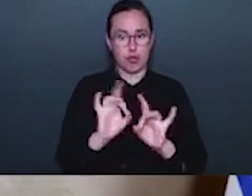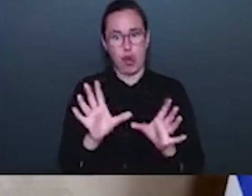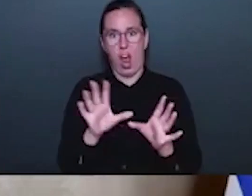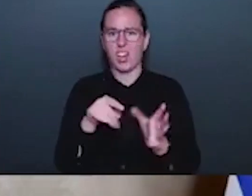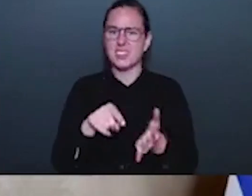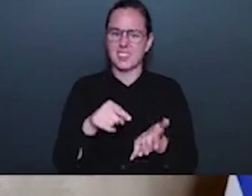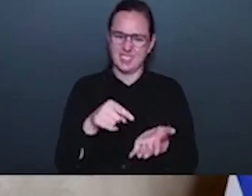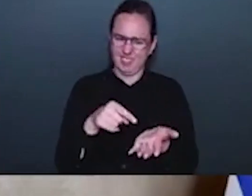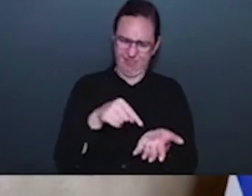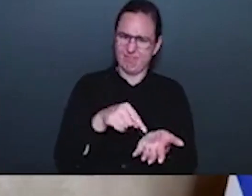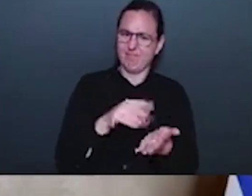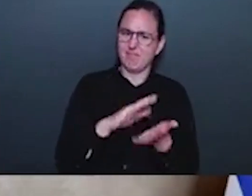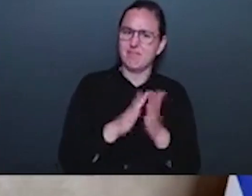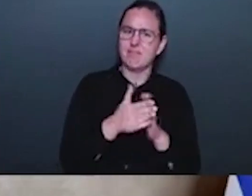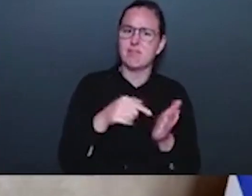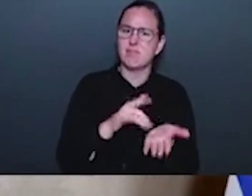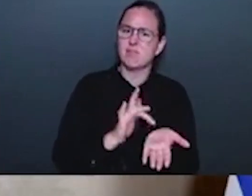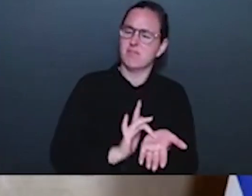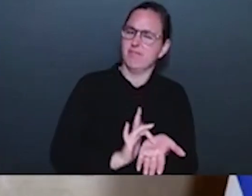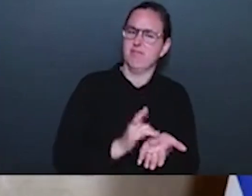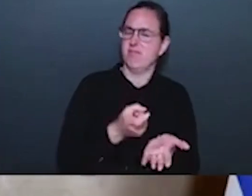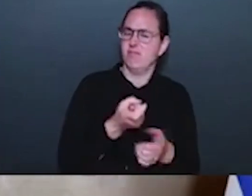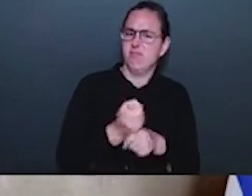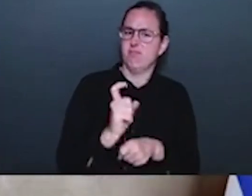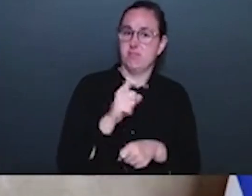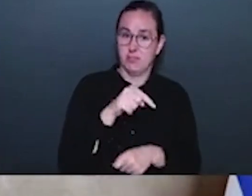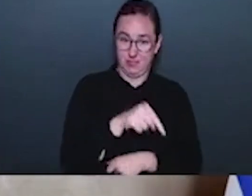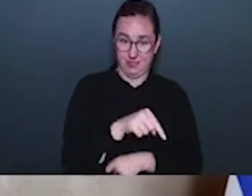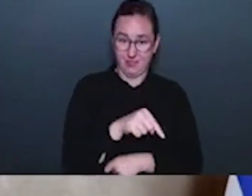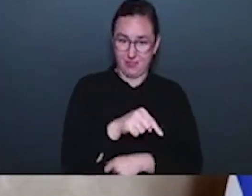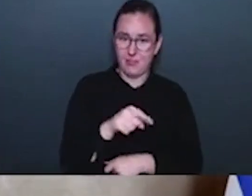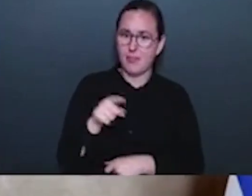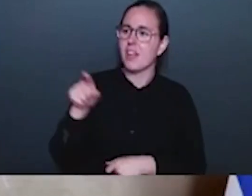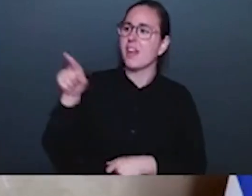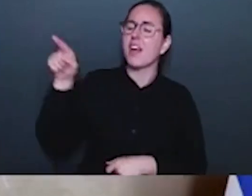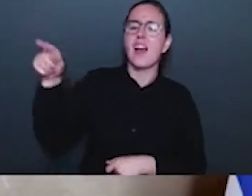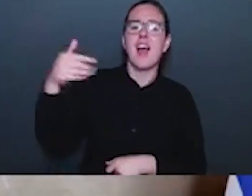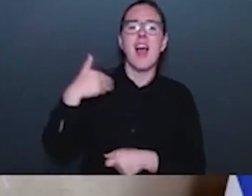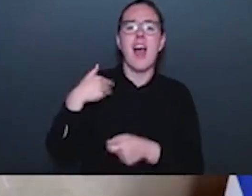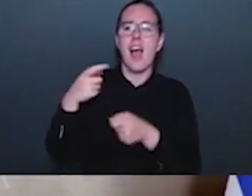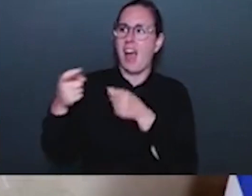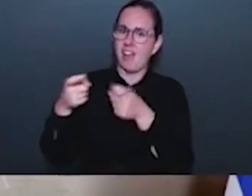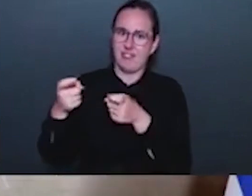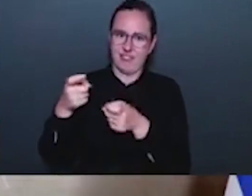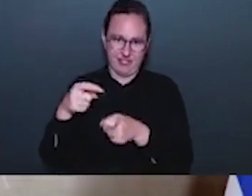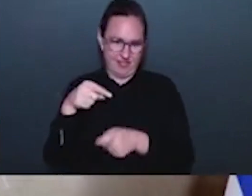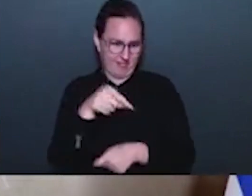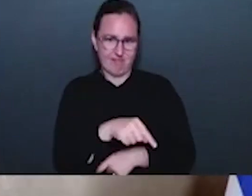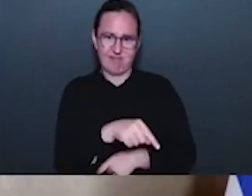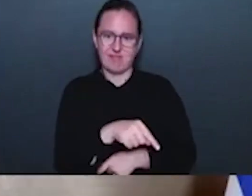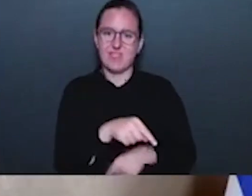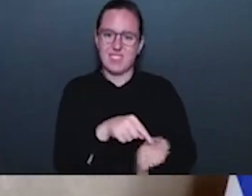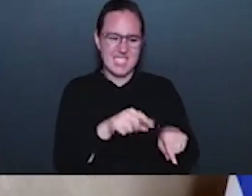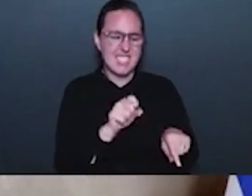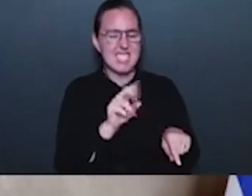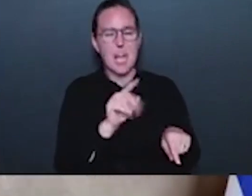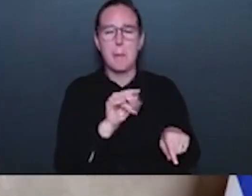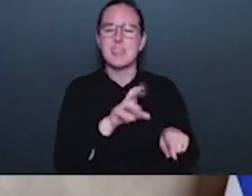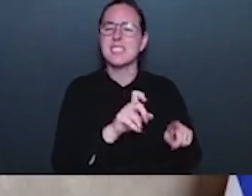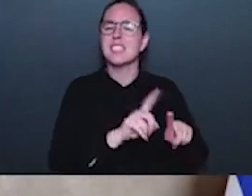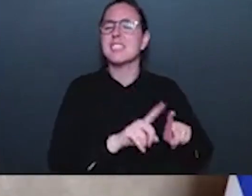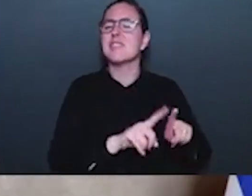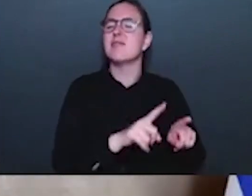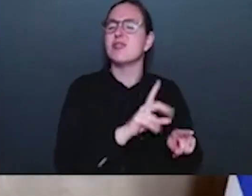have devastated communities across British Columbia and across Canada. Collectively, through harm reduction and